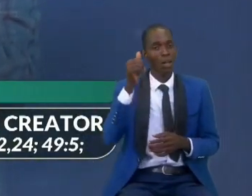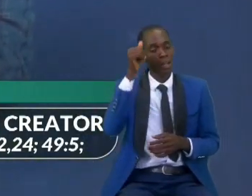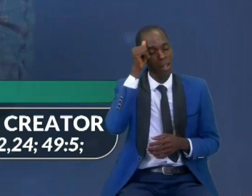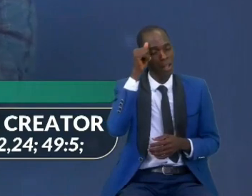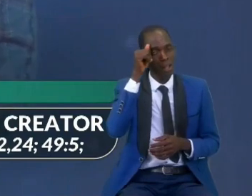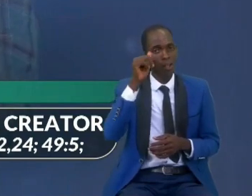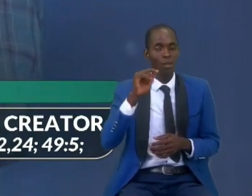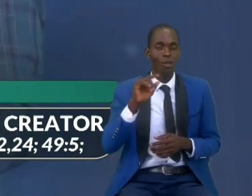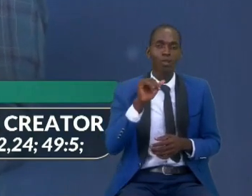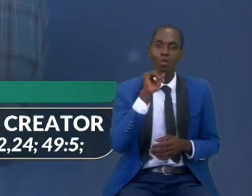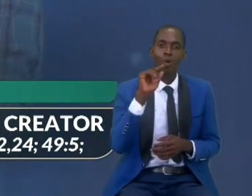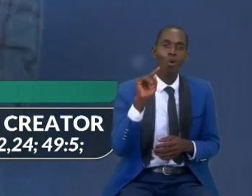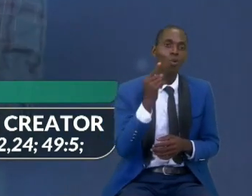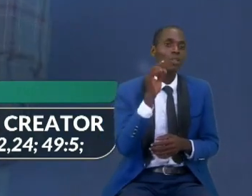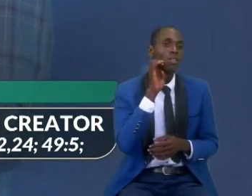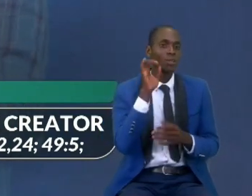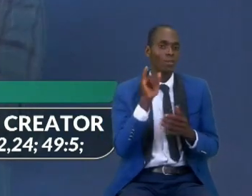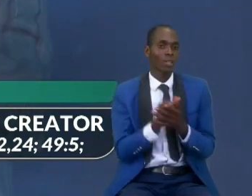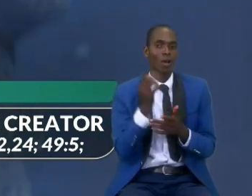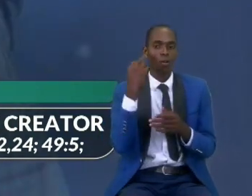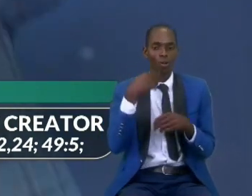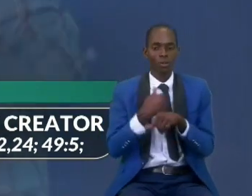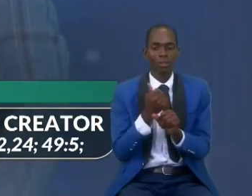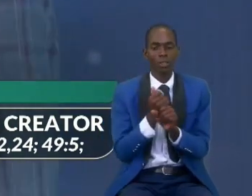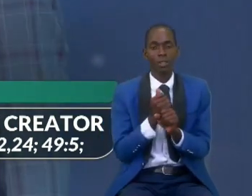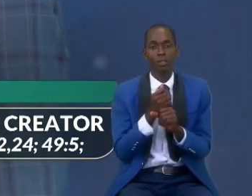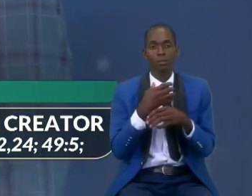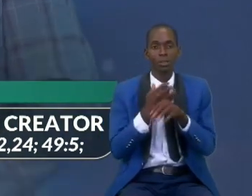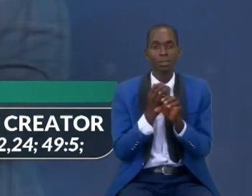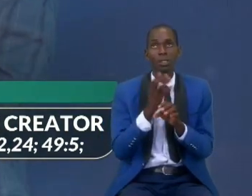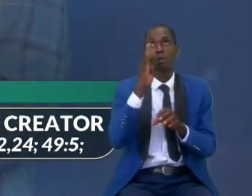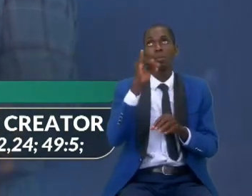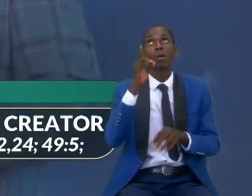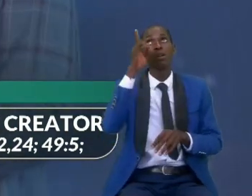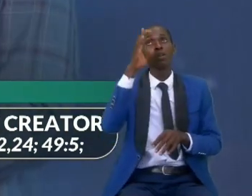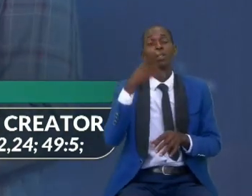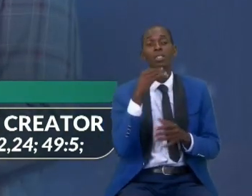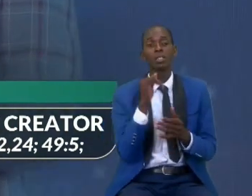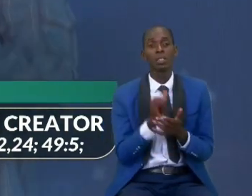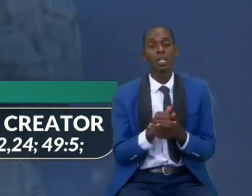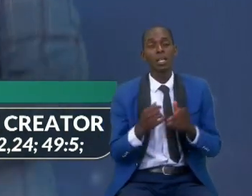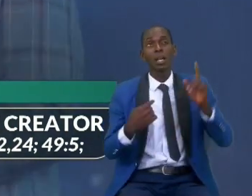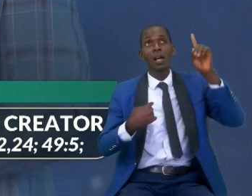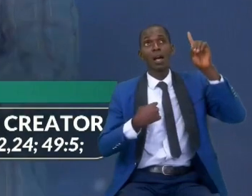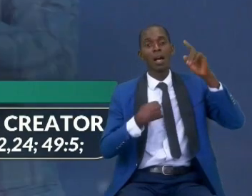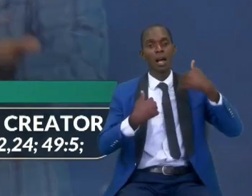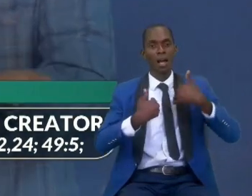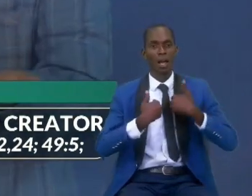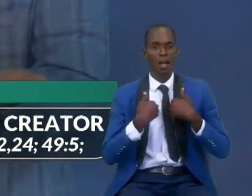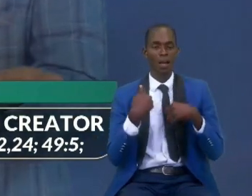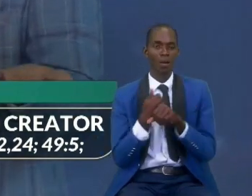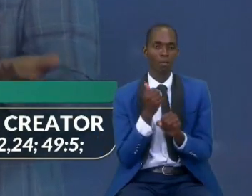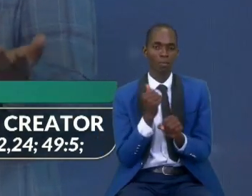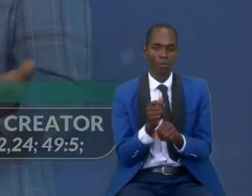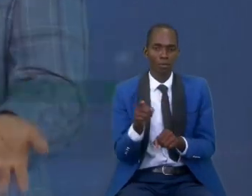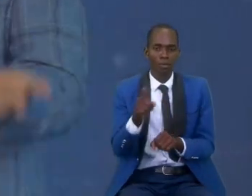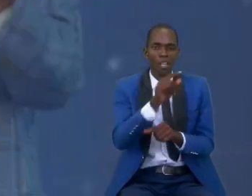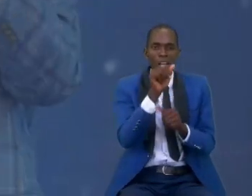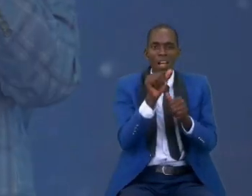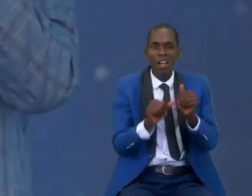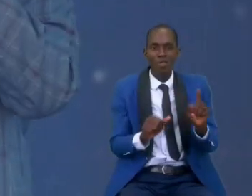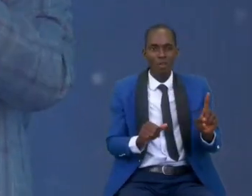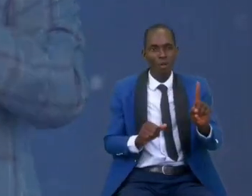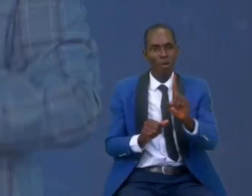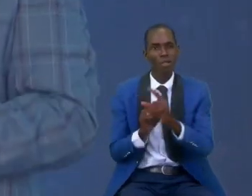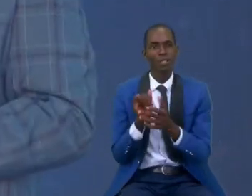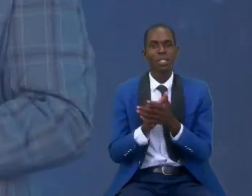He said, I have formed him, everyone that is called by my name. He says,